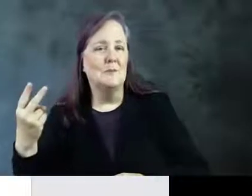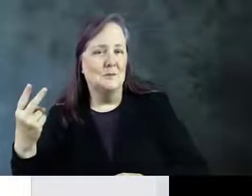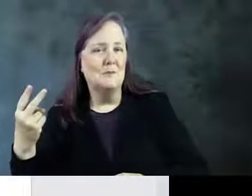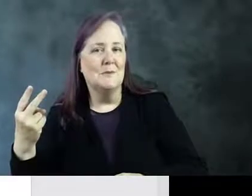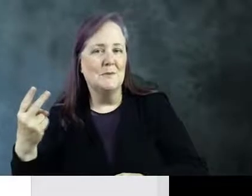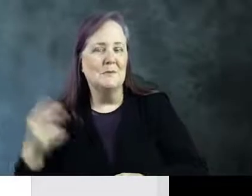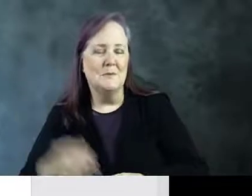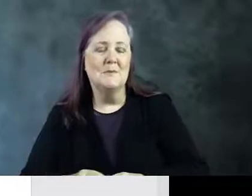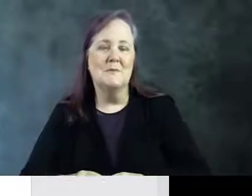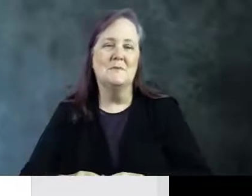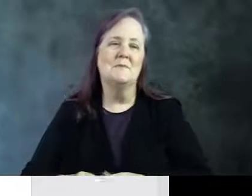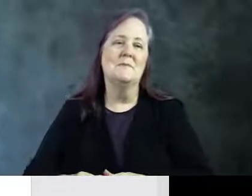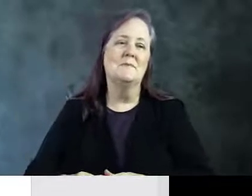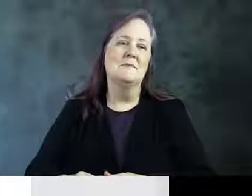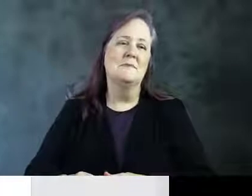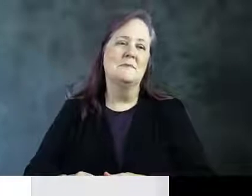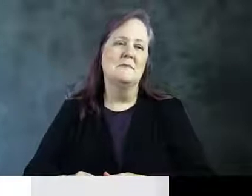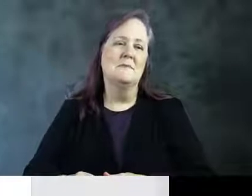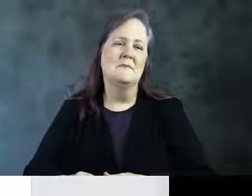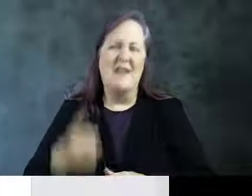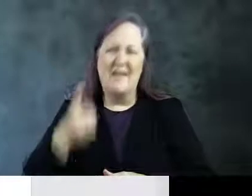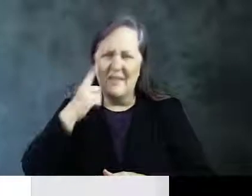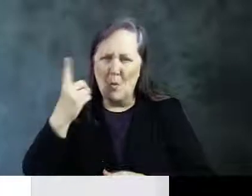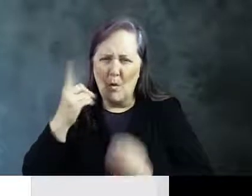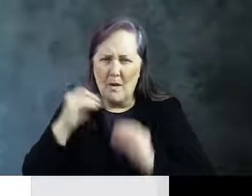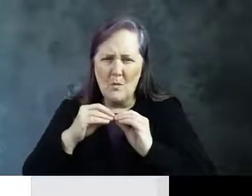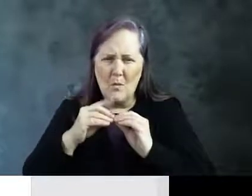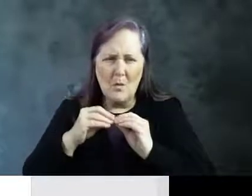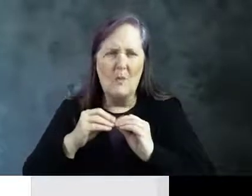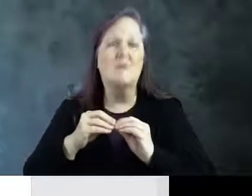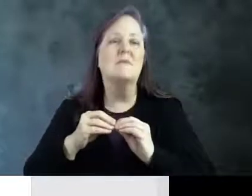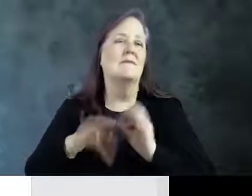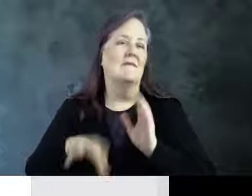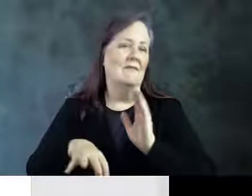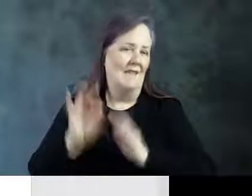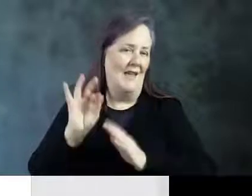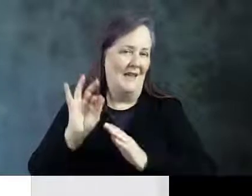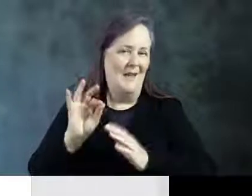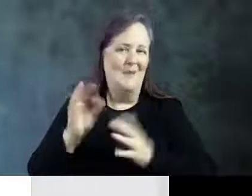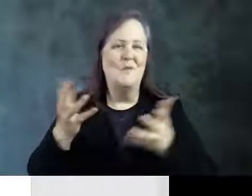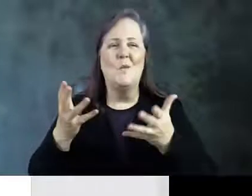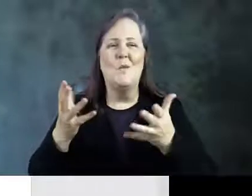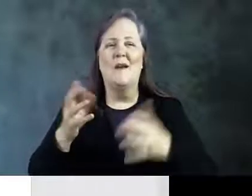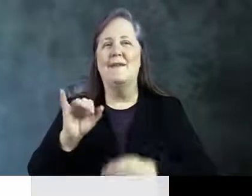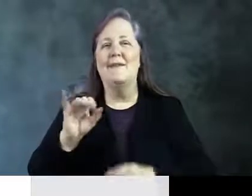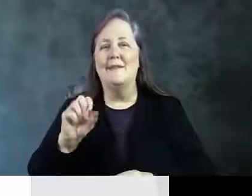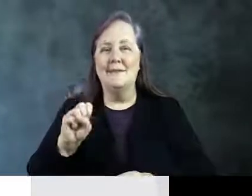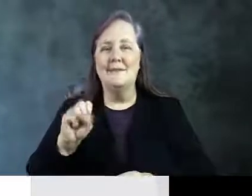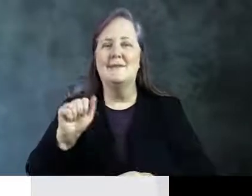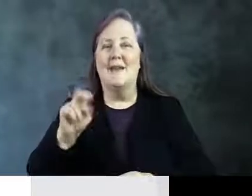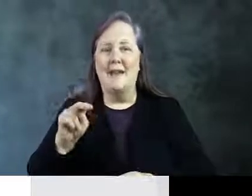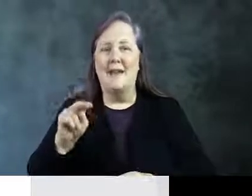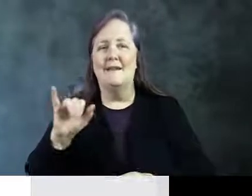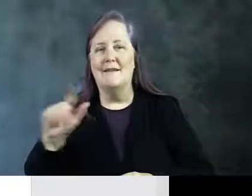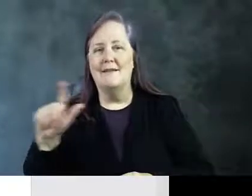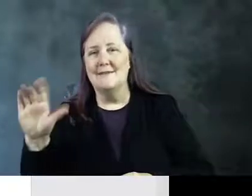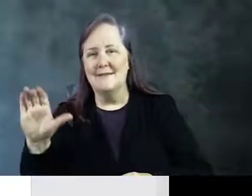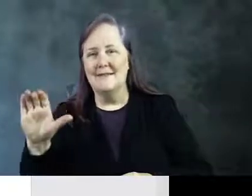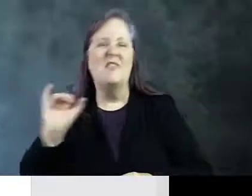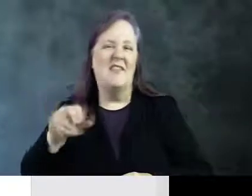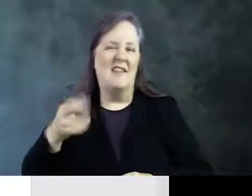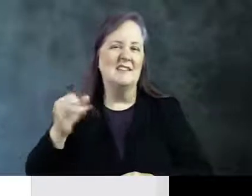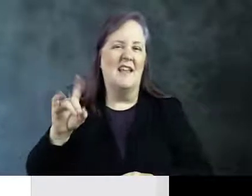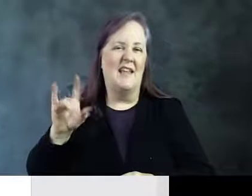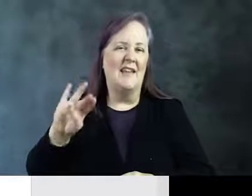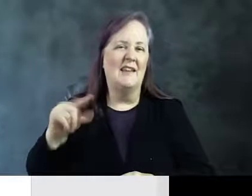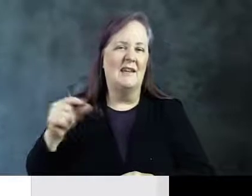that's a heading 2. And I think I have one more down here. Yes, so what is an independent living center? That's a heading 2. So now